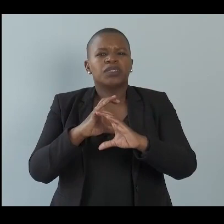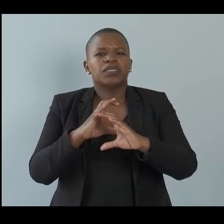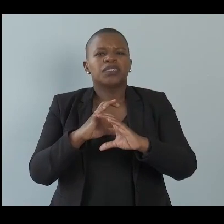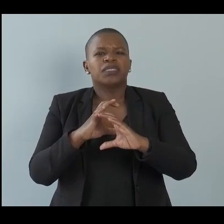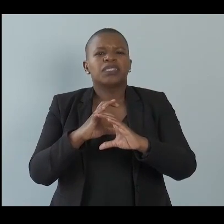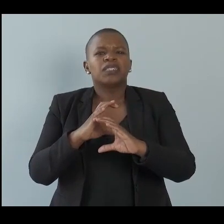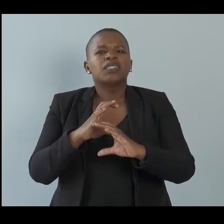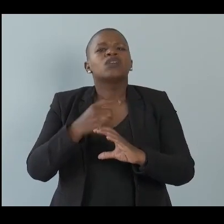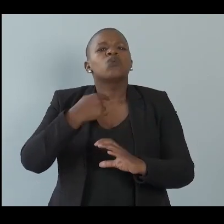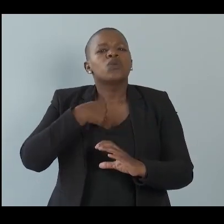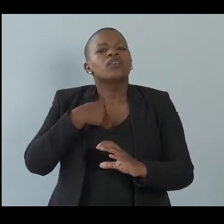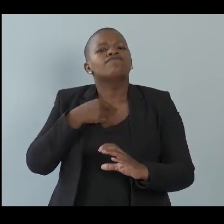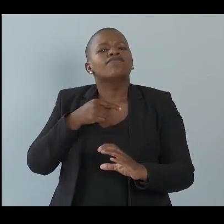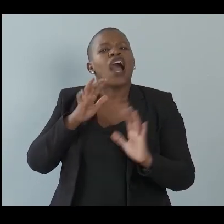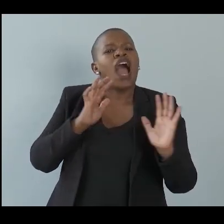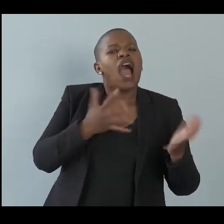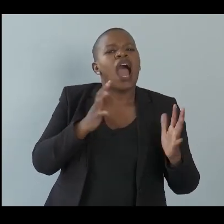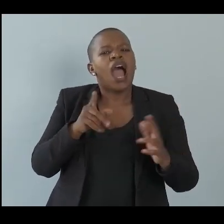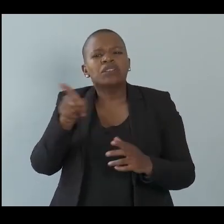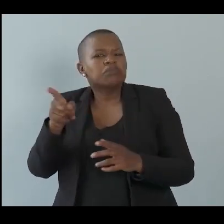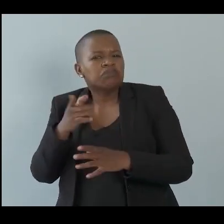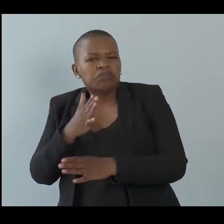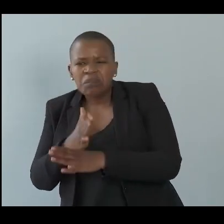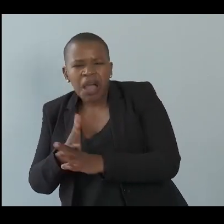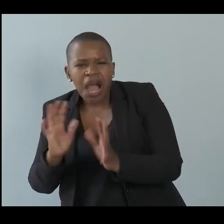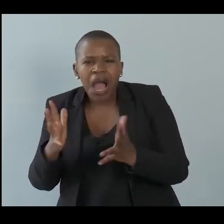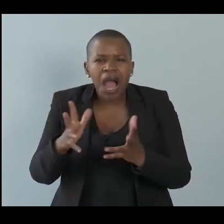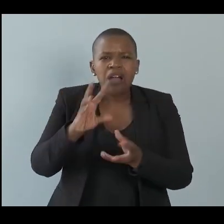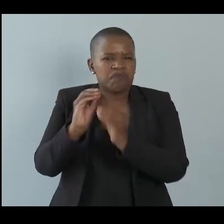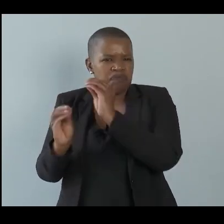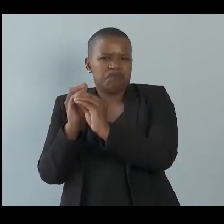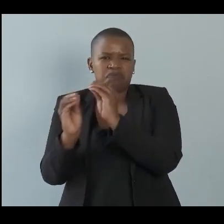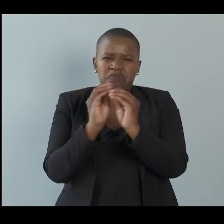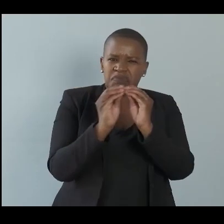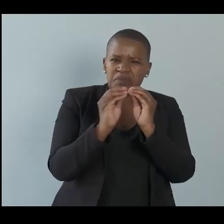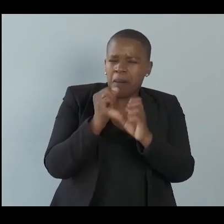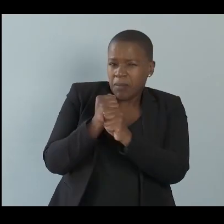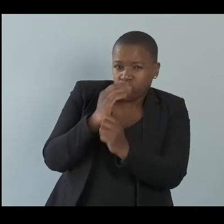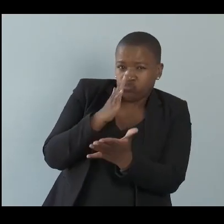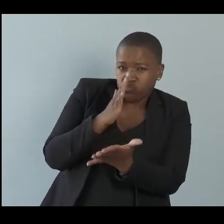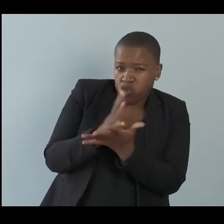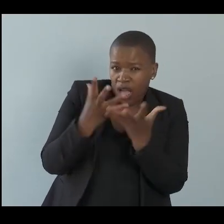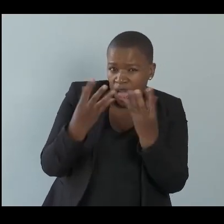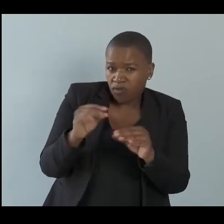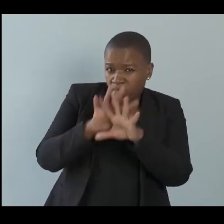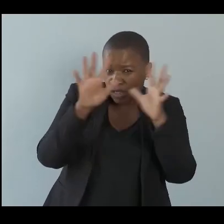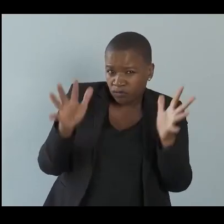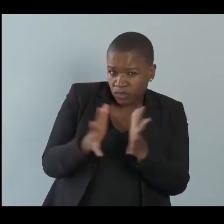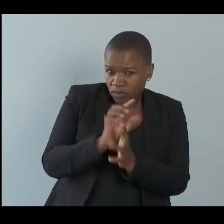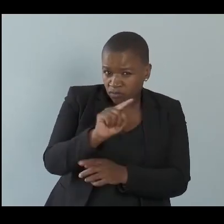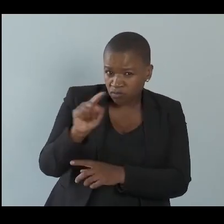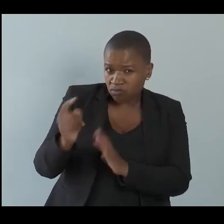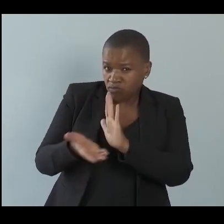restructured non-profitable revenue-generating businesses to ensure that we have a core base that is capable of growing both top line and